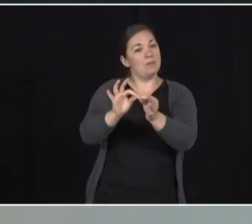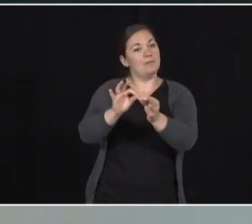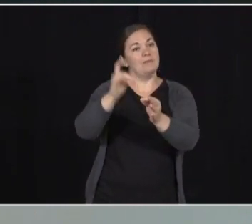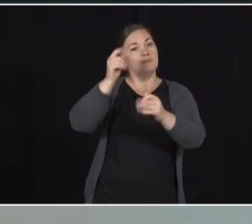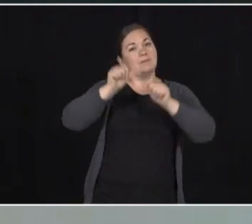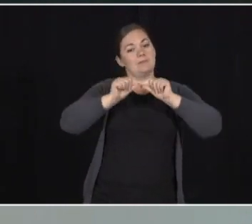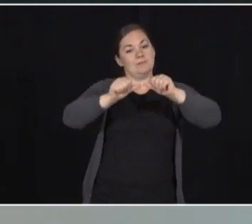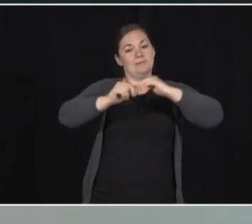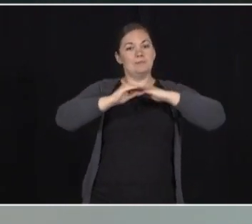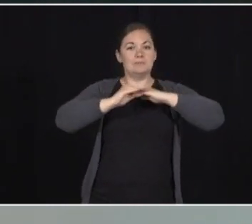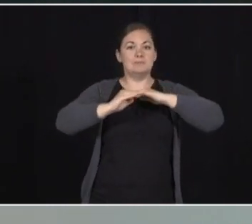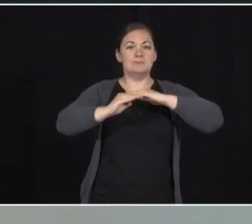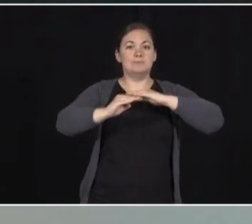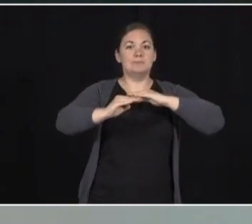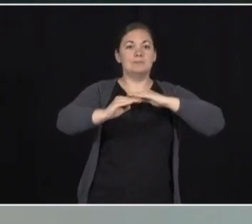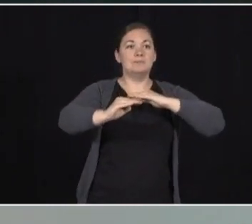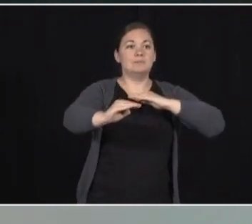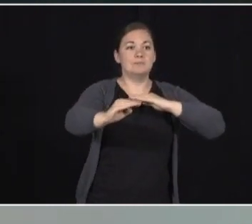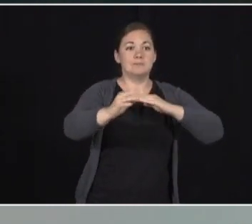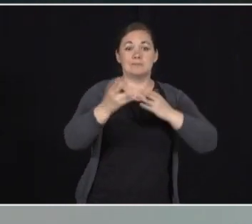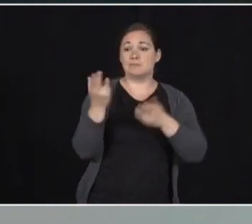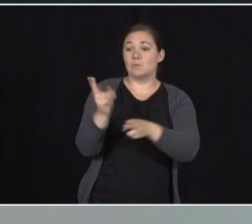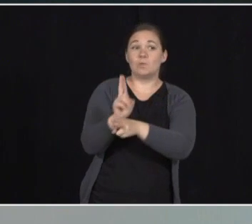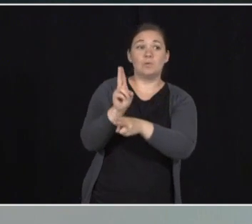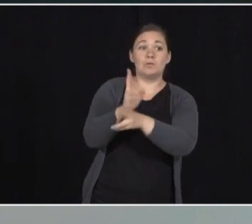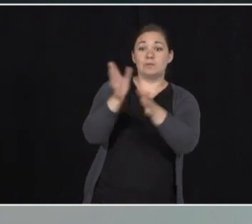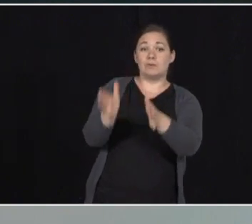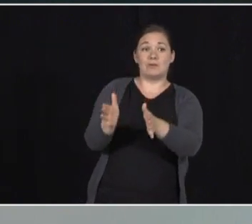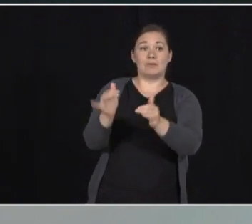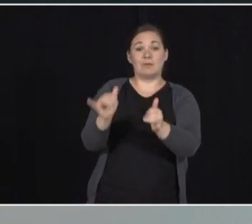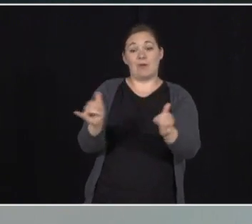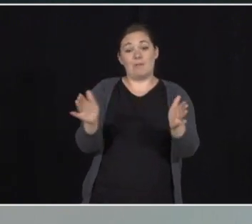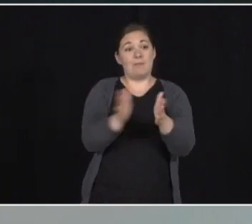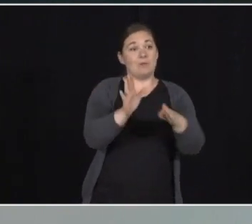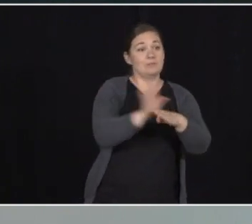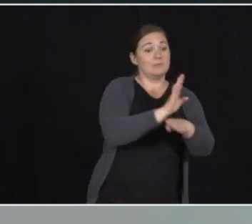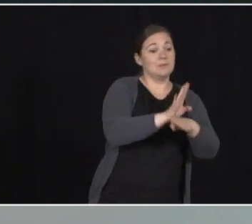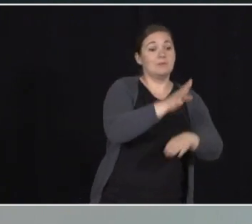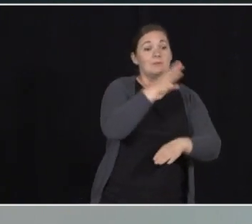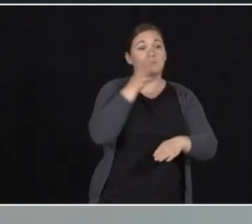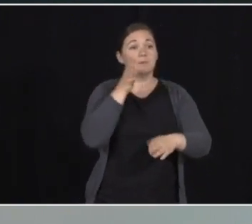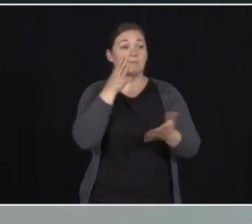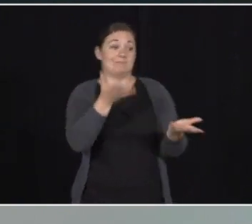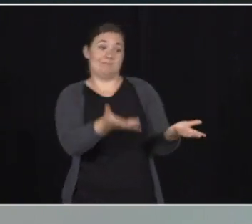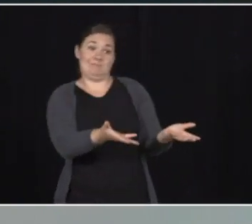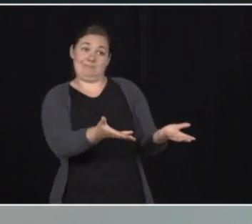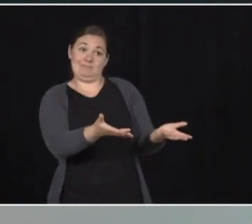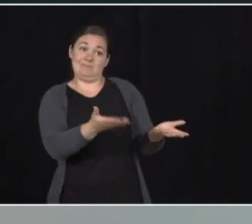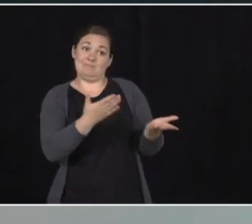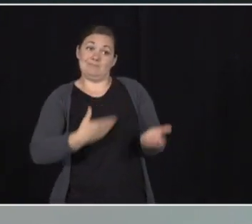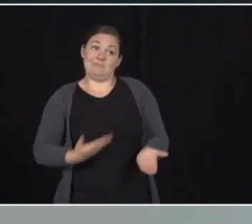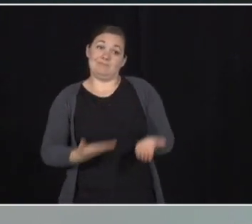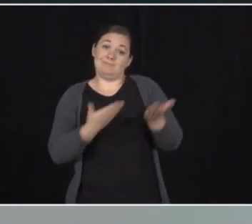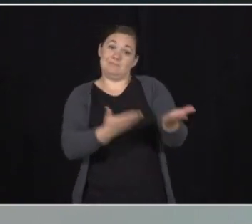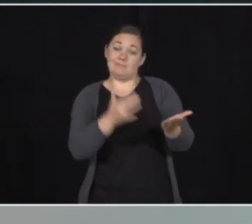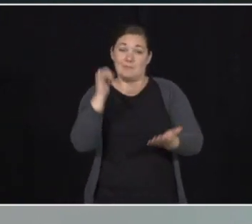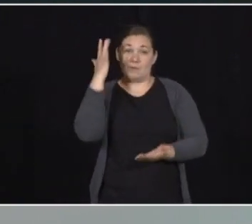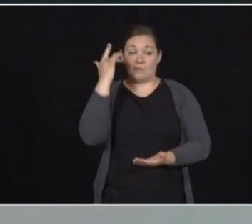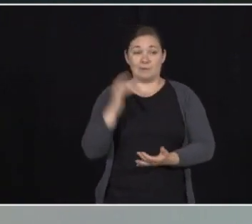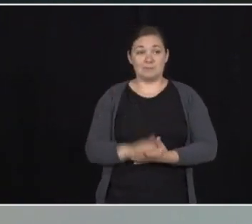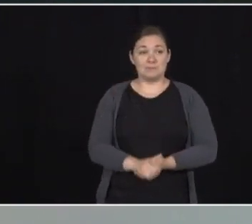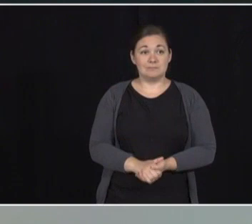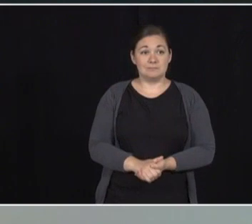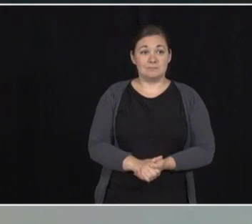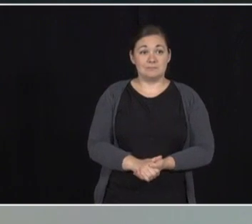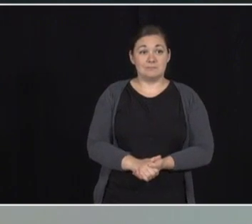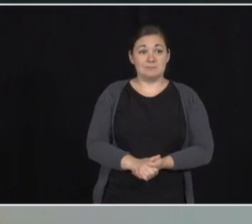what we've heard from consumers. That's what we've heard from small businesses and farmers. And that's exactly what we're offering. And then as of the beginning of